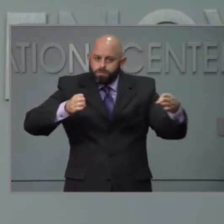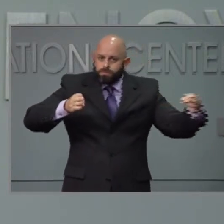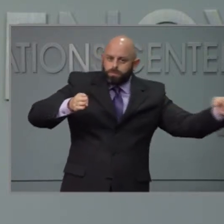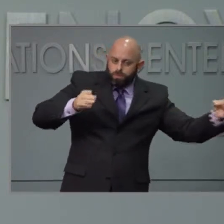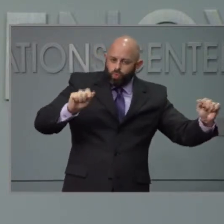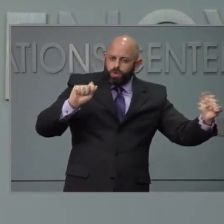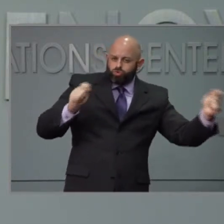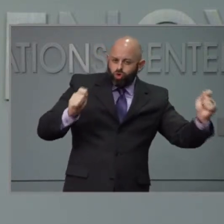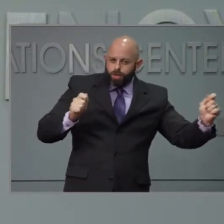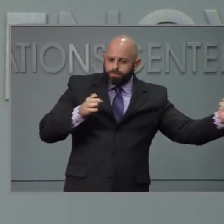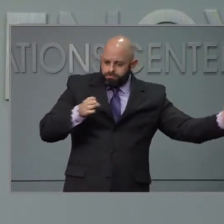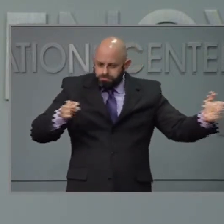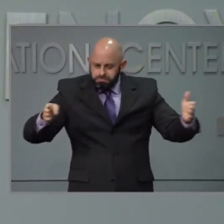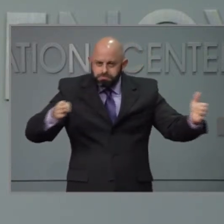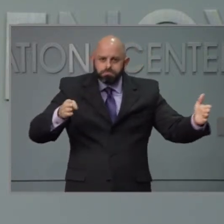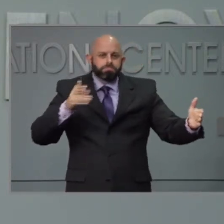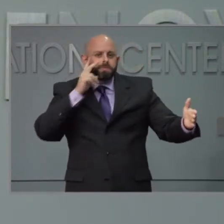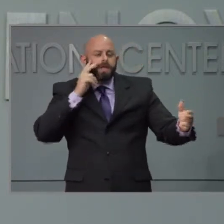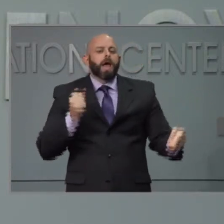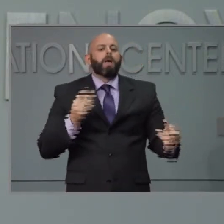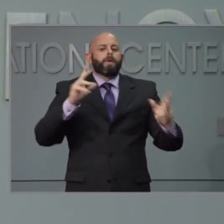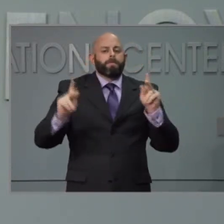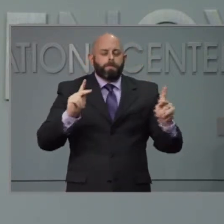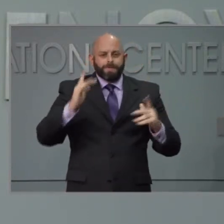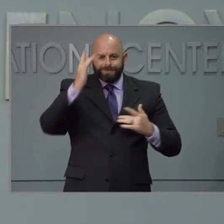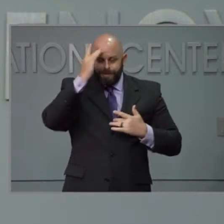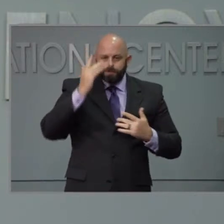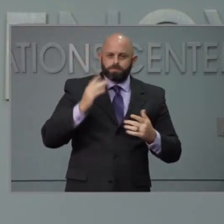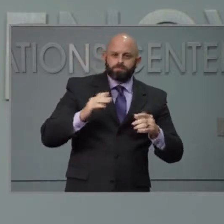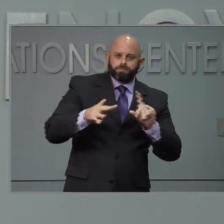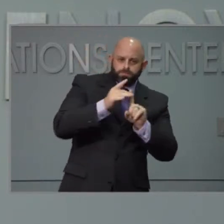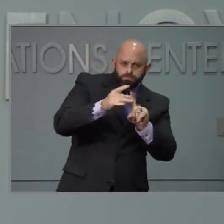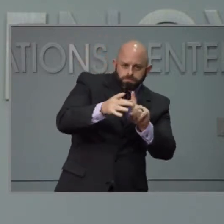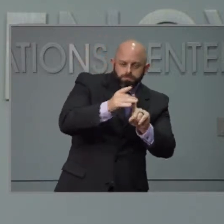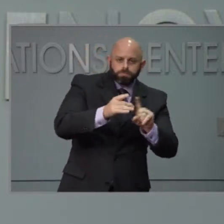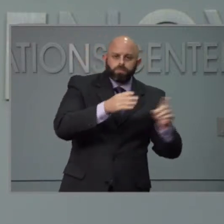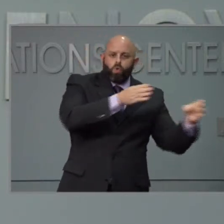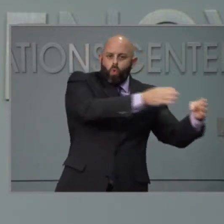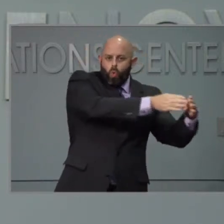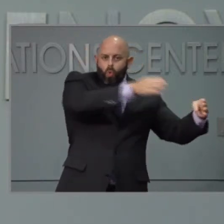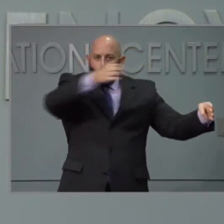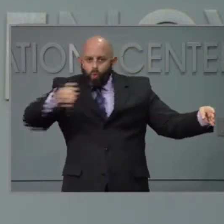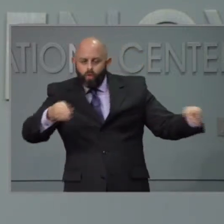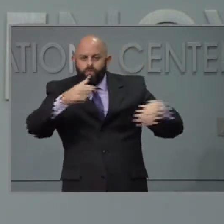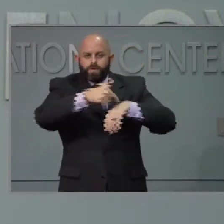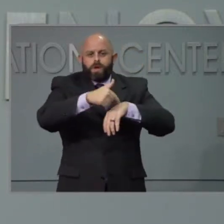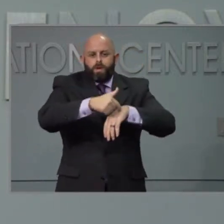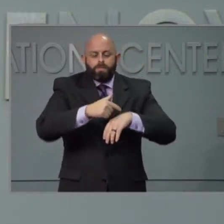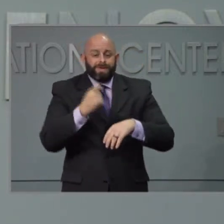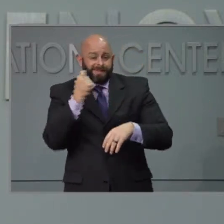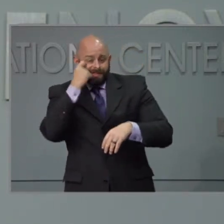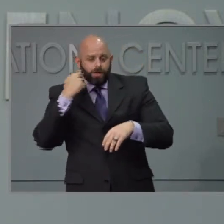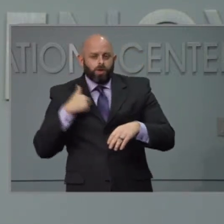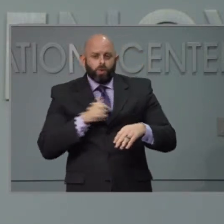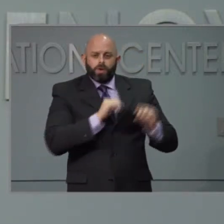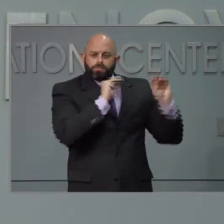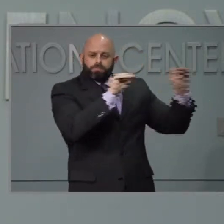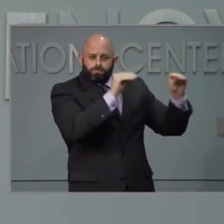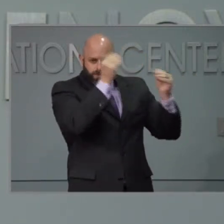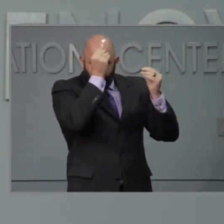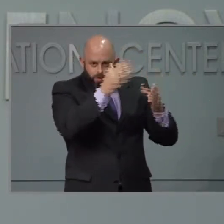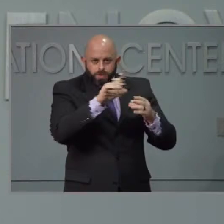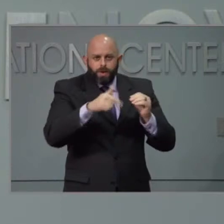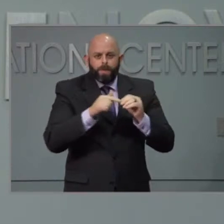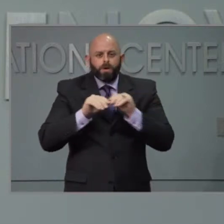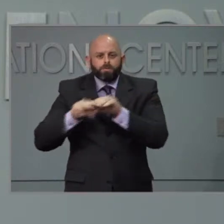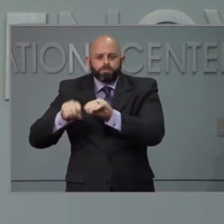understand what's happening in the community. We're also putting up a report about clusters in some various settings. It's where